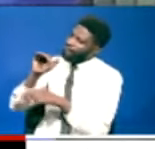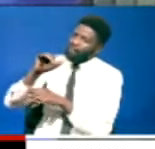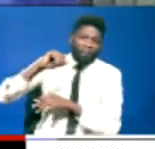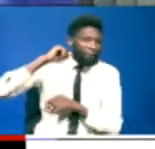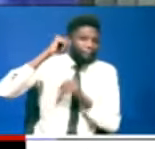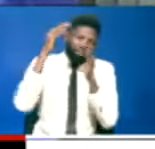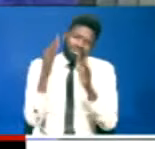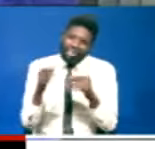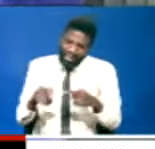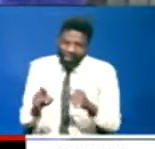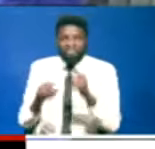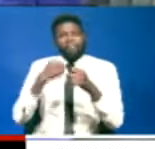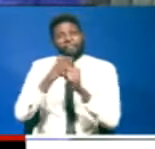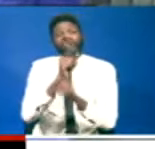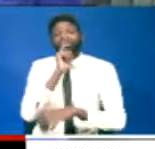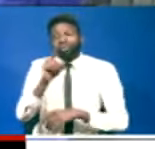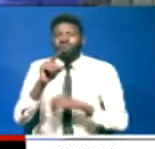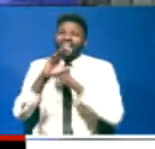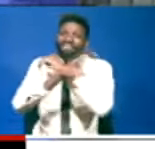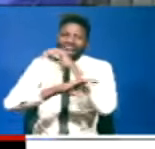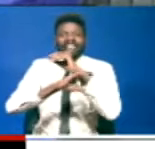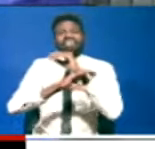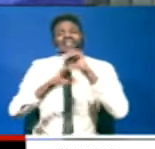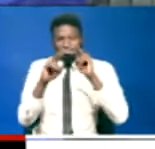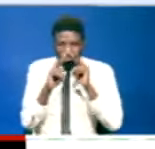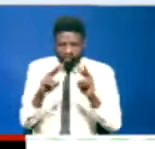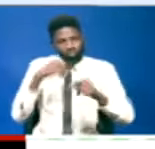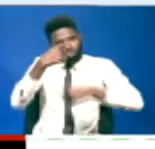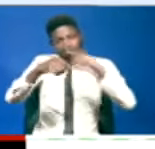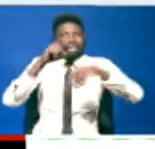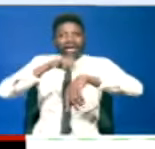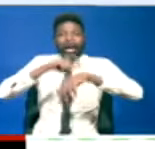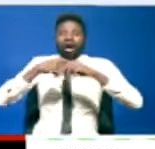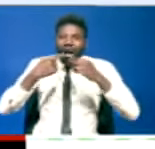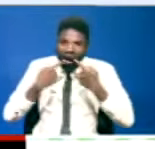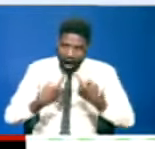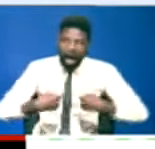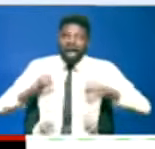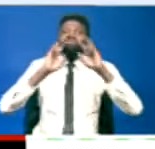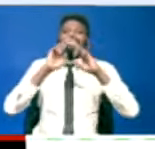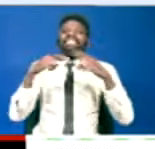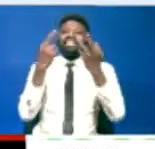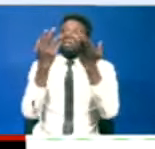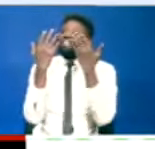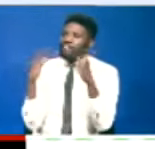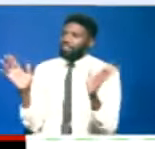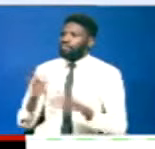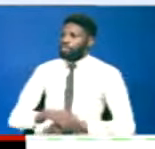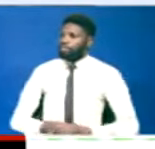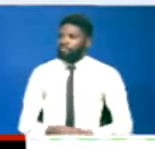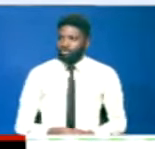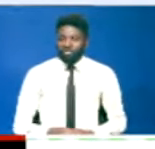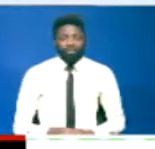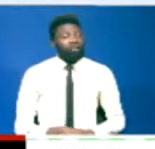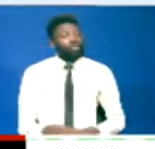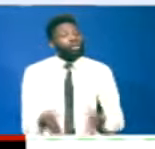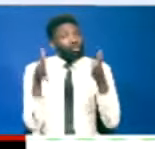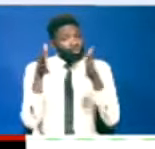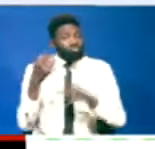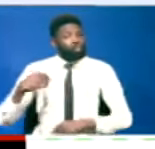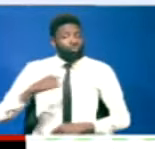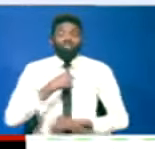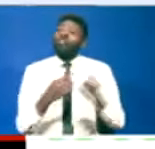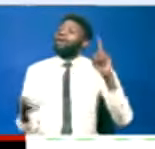that the country is stable even after the results have been declared. Today, we achieve a commitment